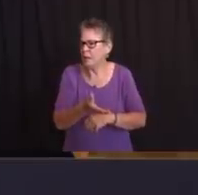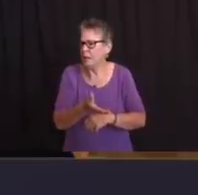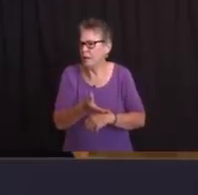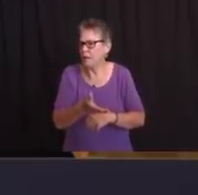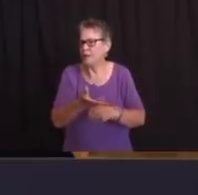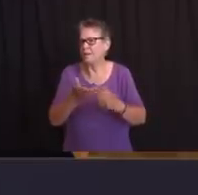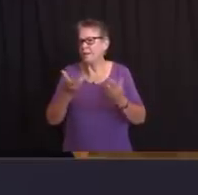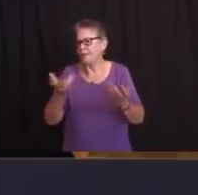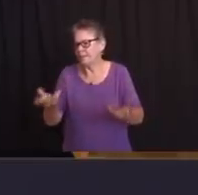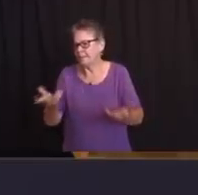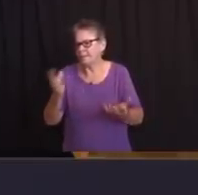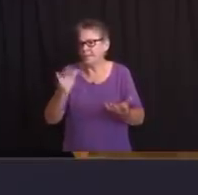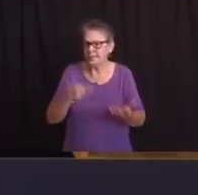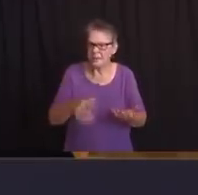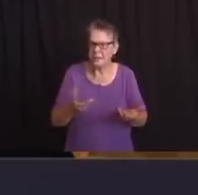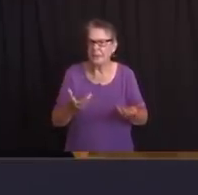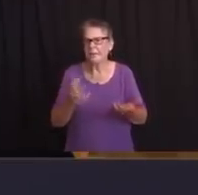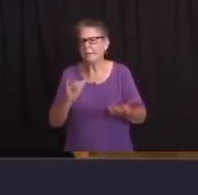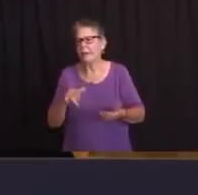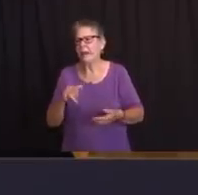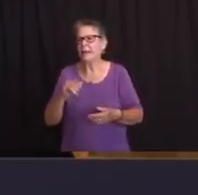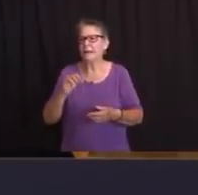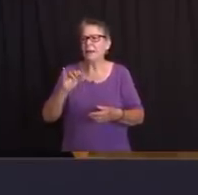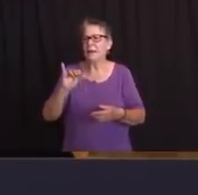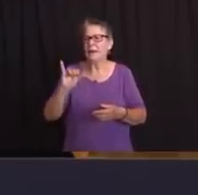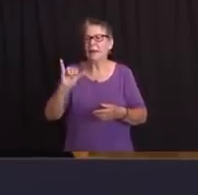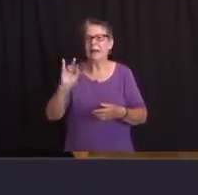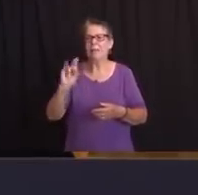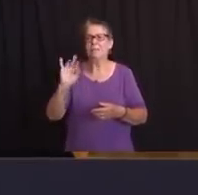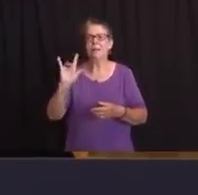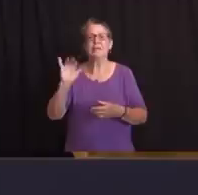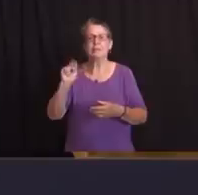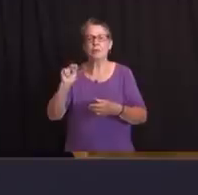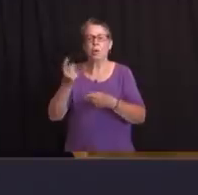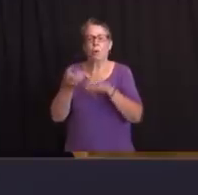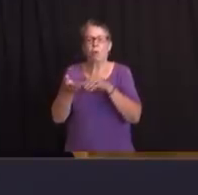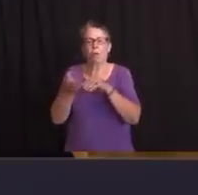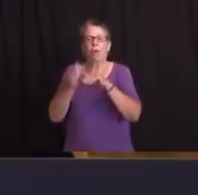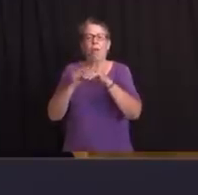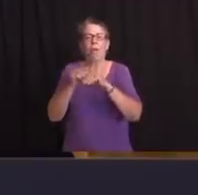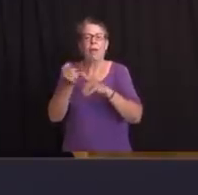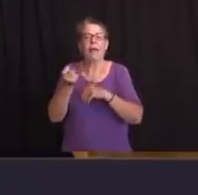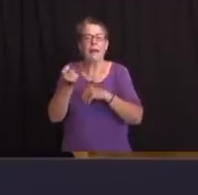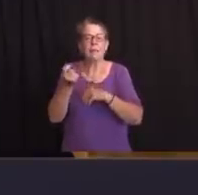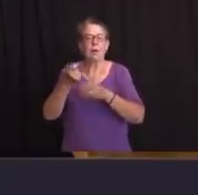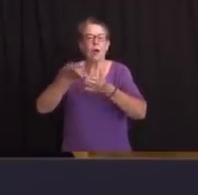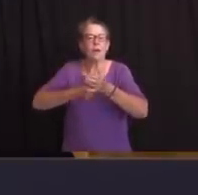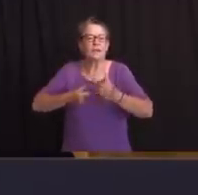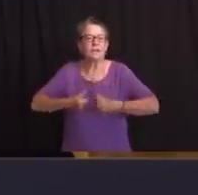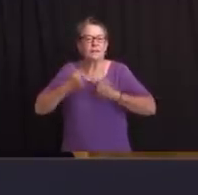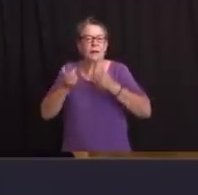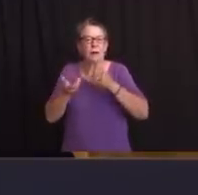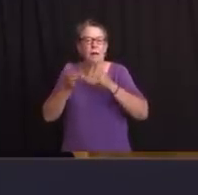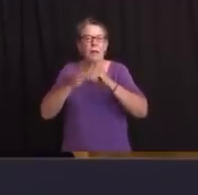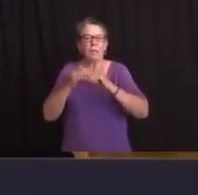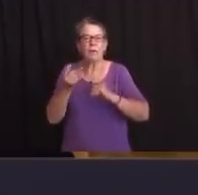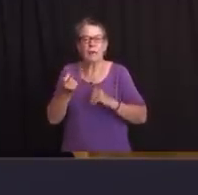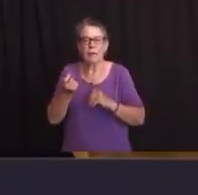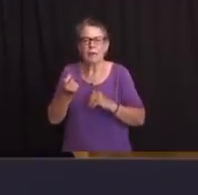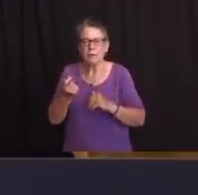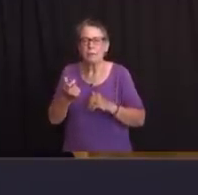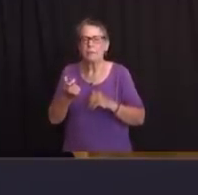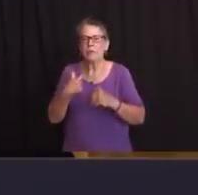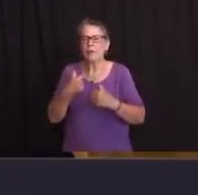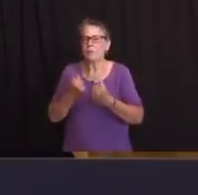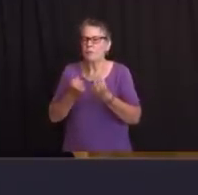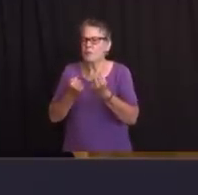up at least a little bit, I think is a reasonable one, and we're seeing it. So we'll continue to support the small businesses